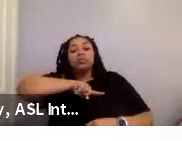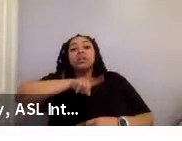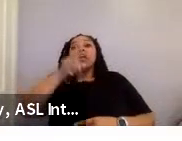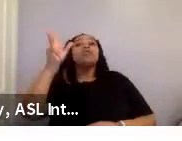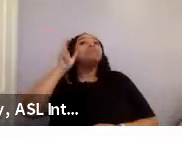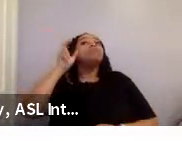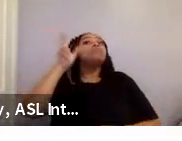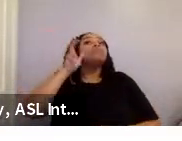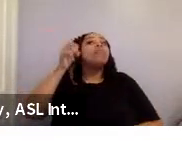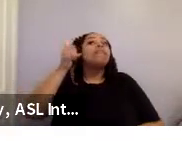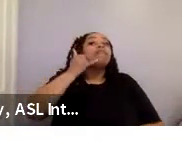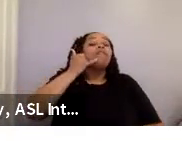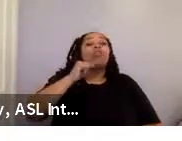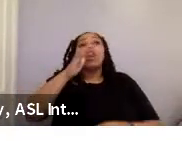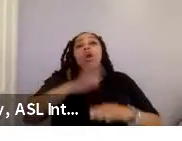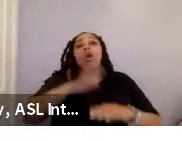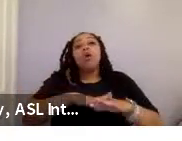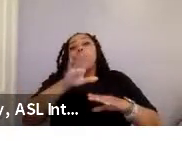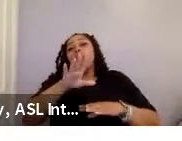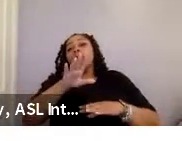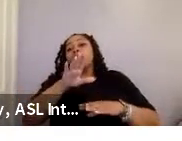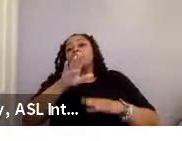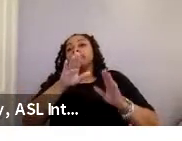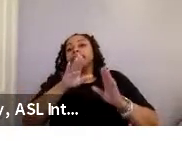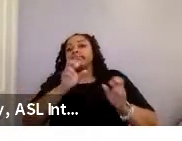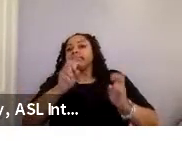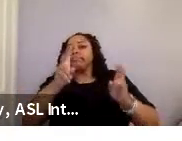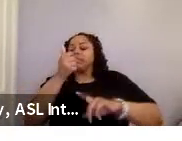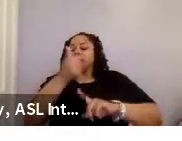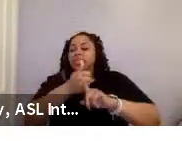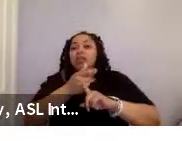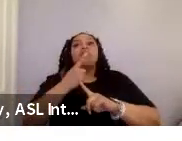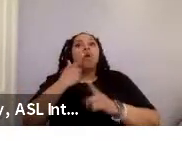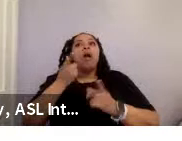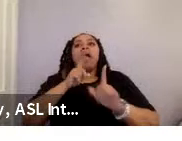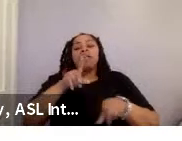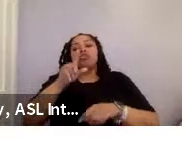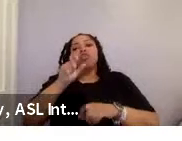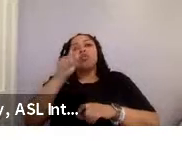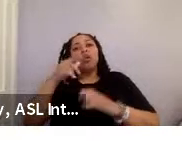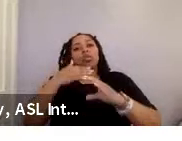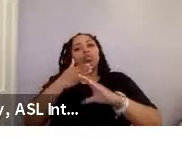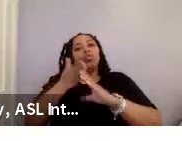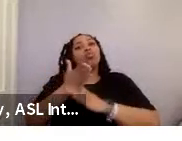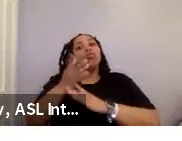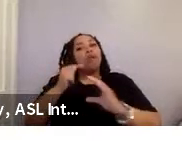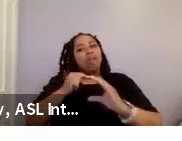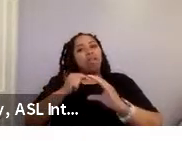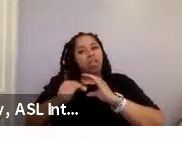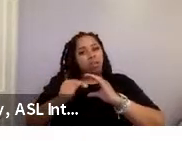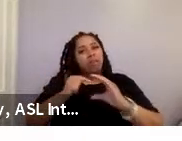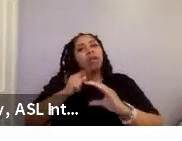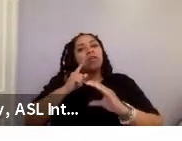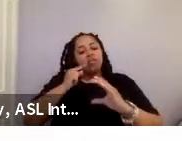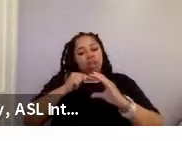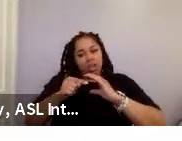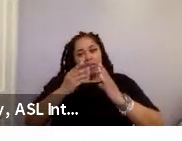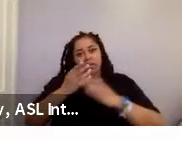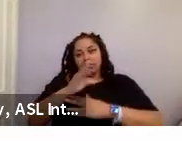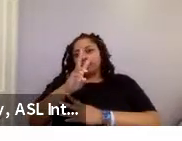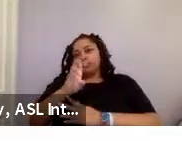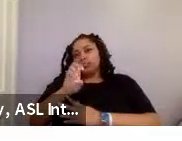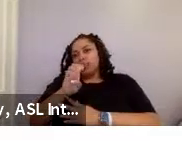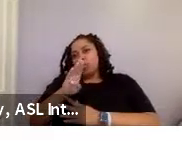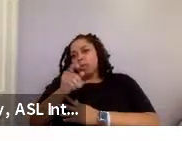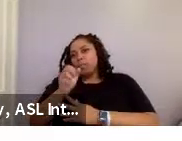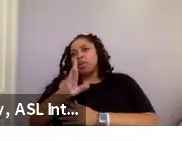and you're not actually on the webinar platform itself, we'll also take your questions through email, and you can email us at